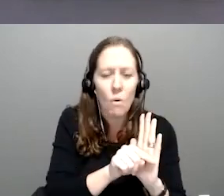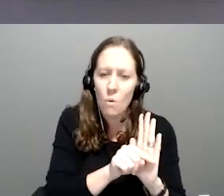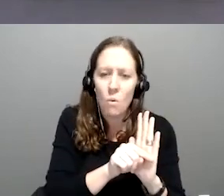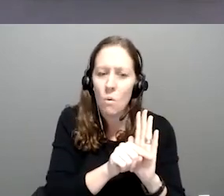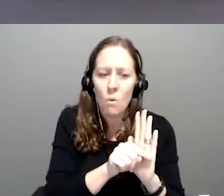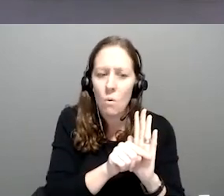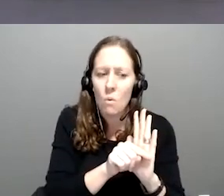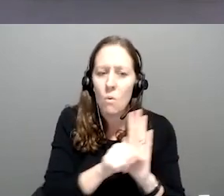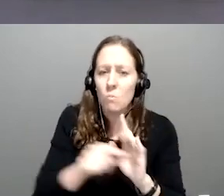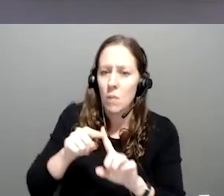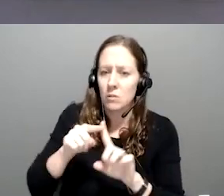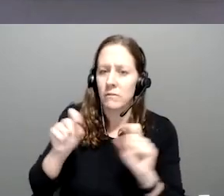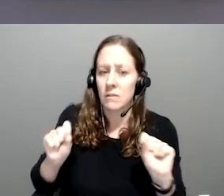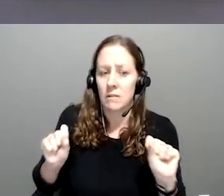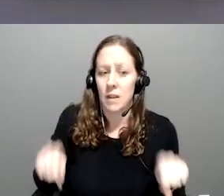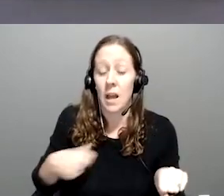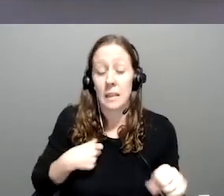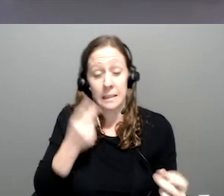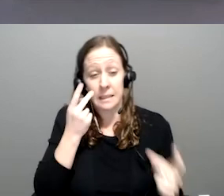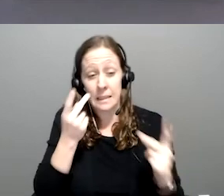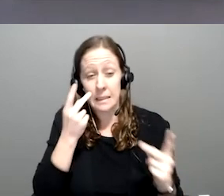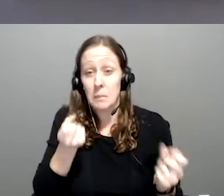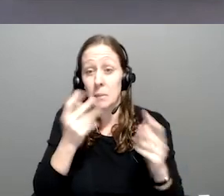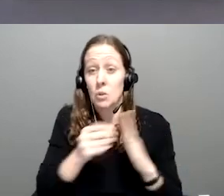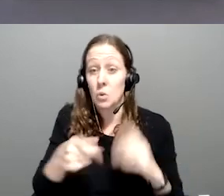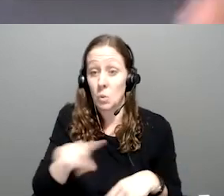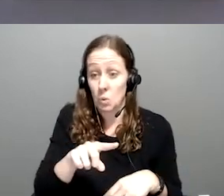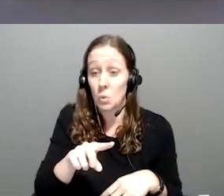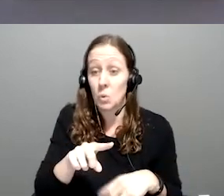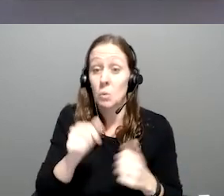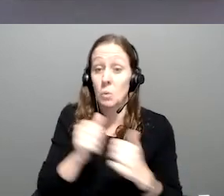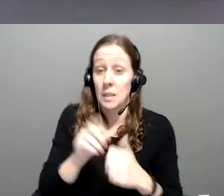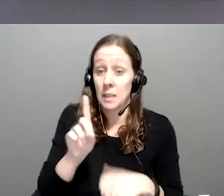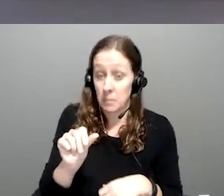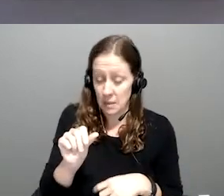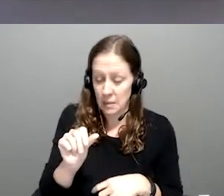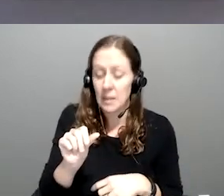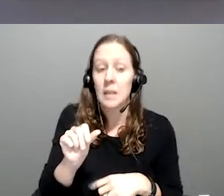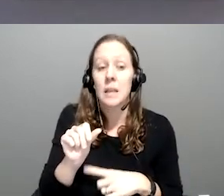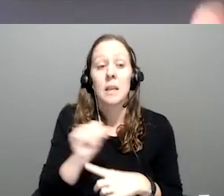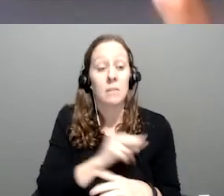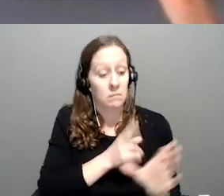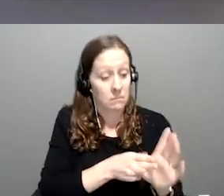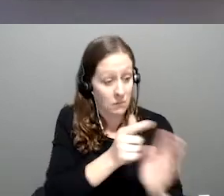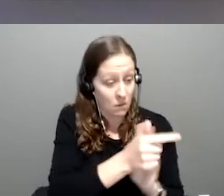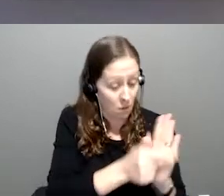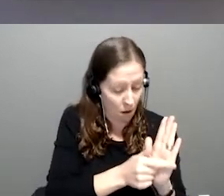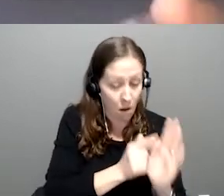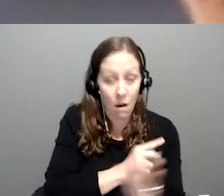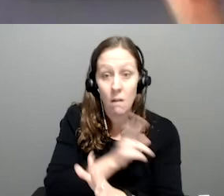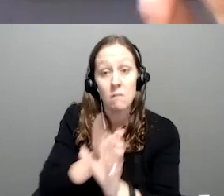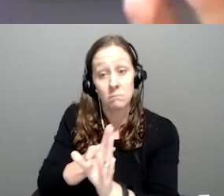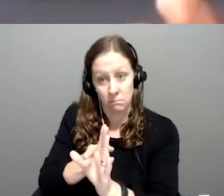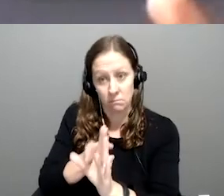see a lot of students with disabilities, especially in law, that go into the workplace and do disclose that they